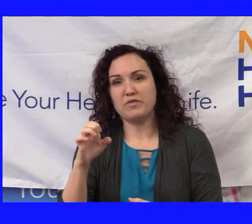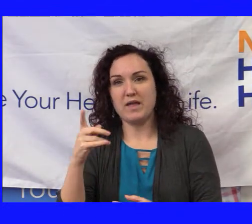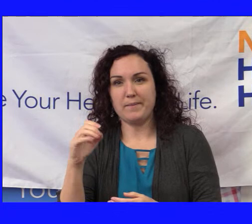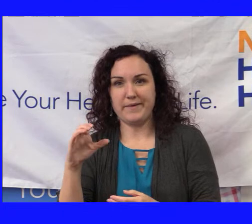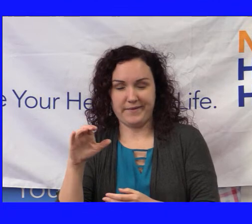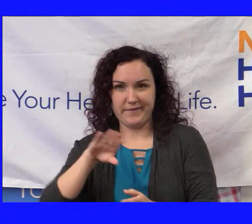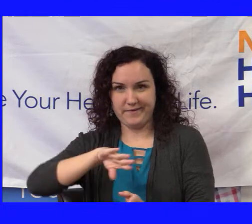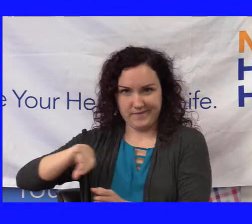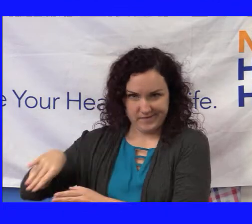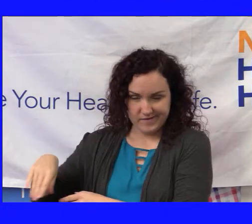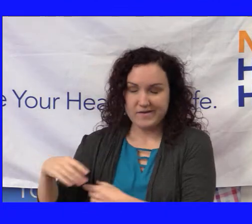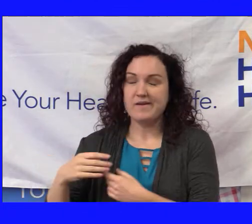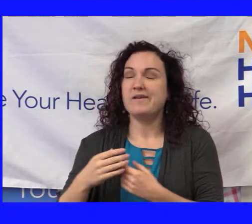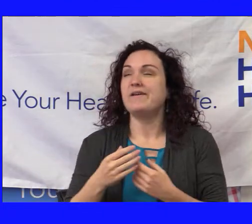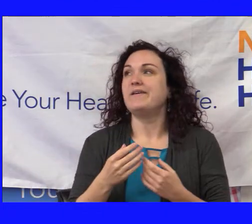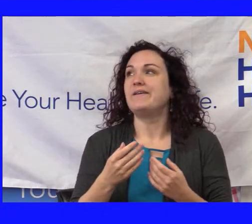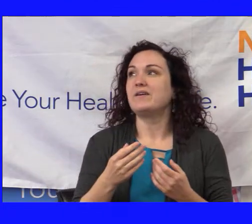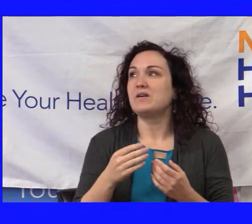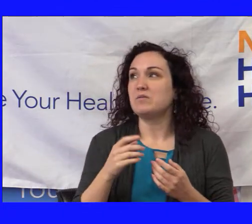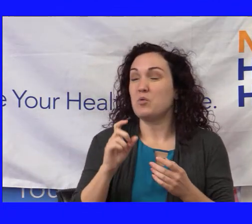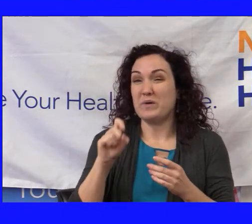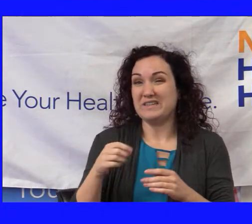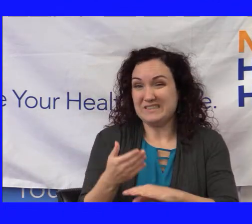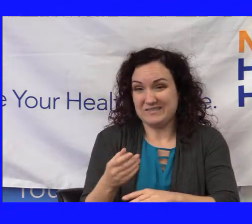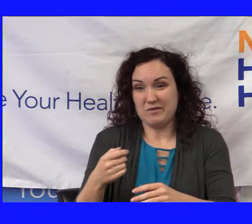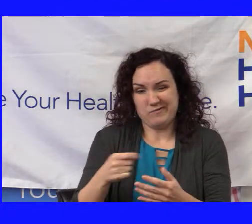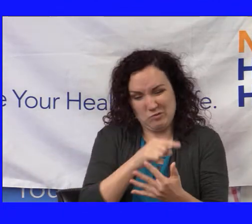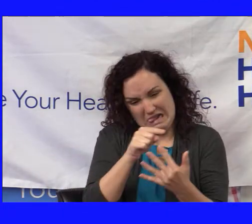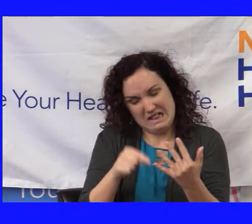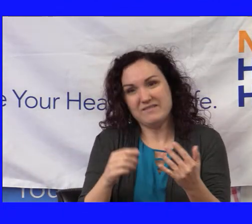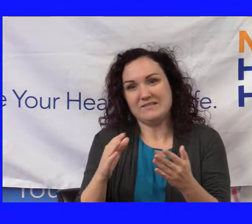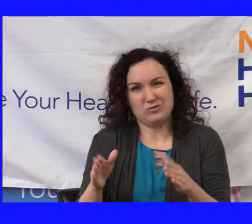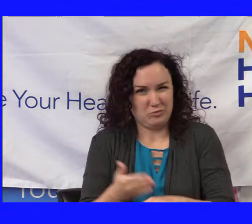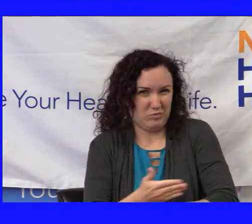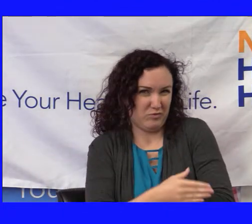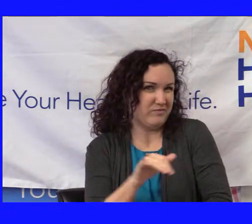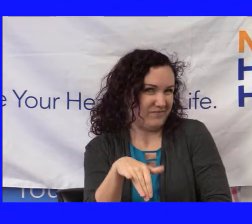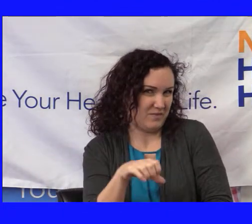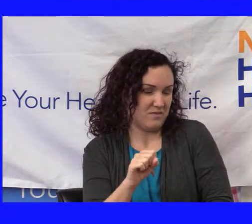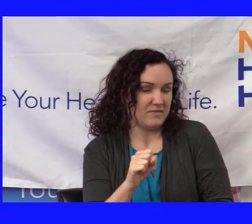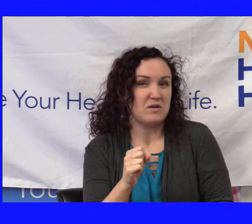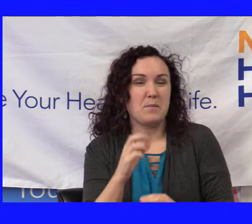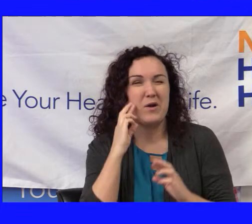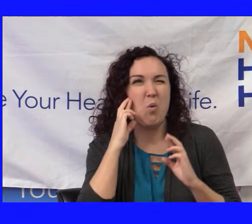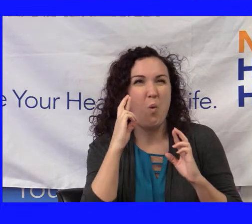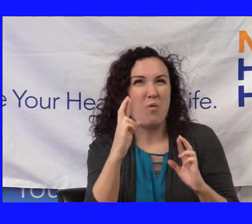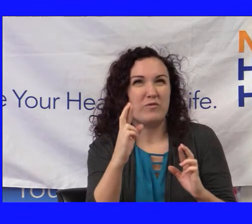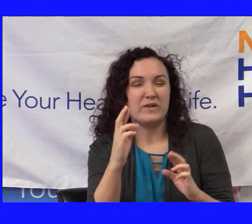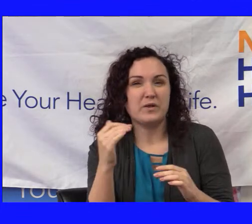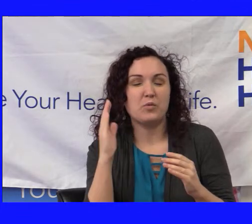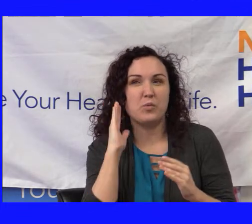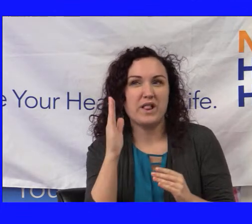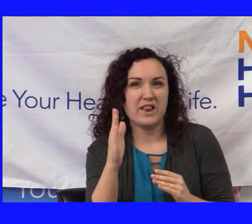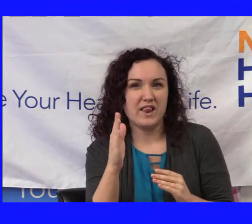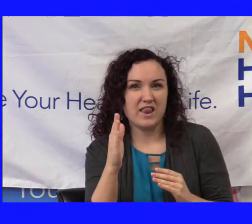it complies with a couple of things that need to still be improved. And that is hopefully going to be